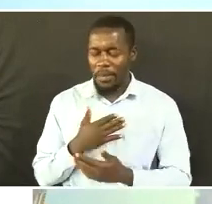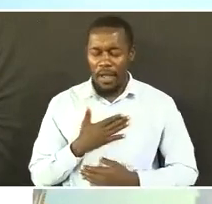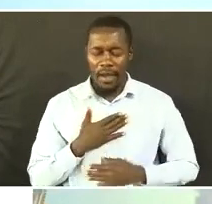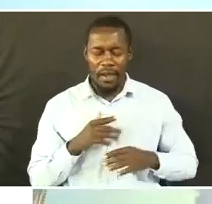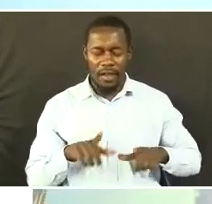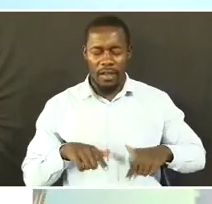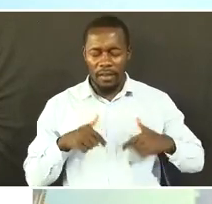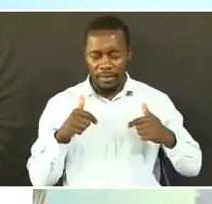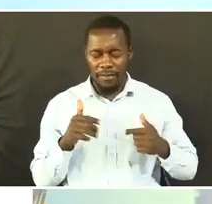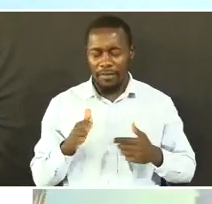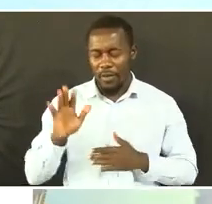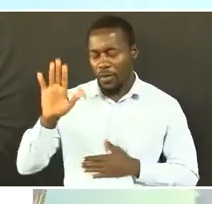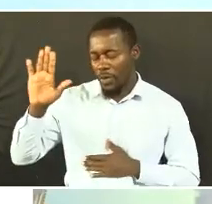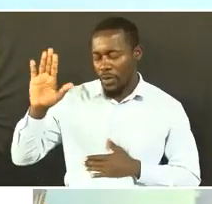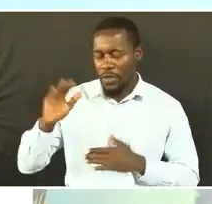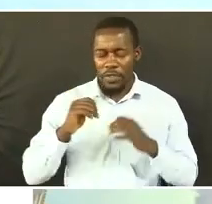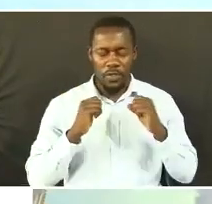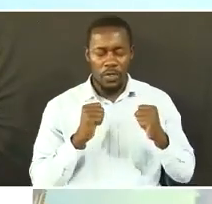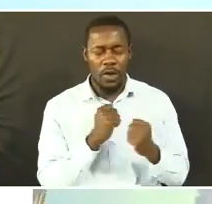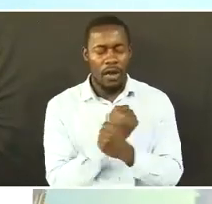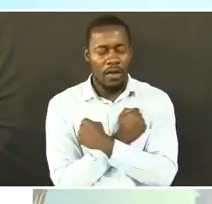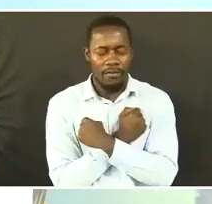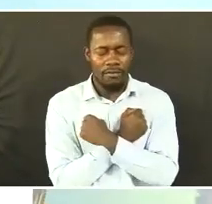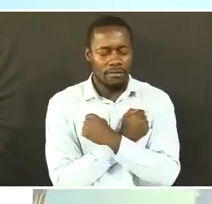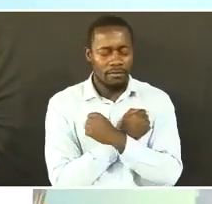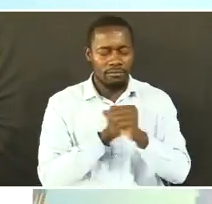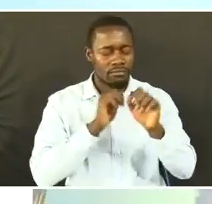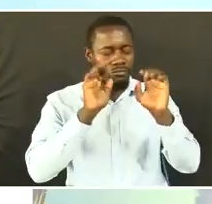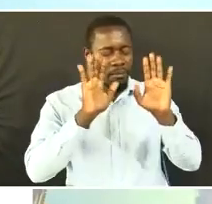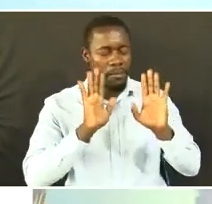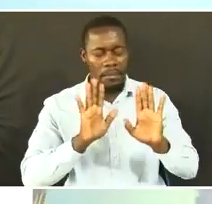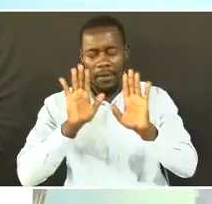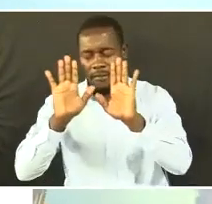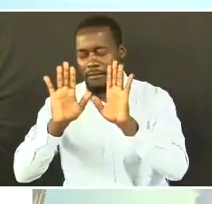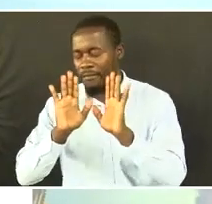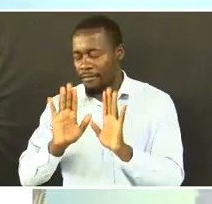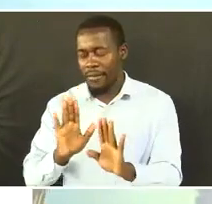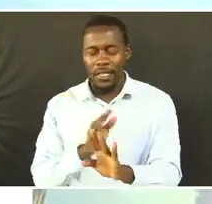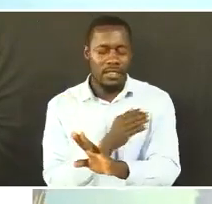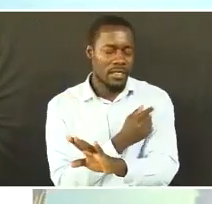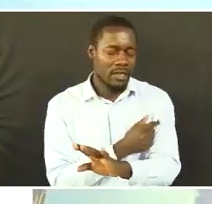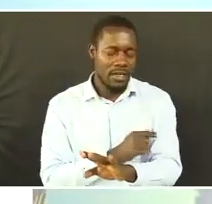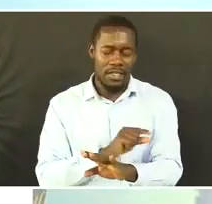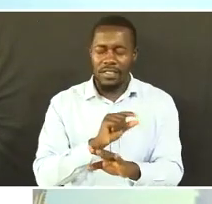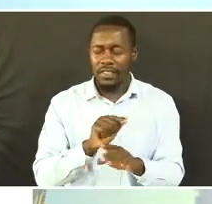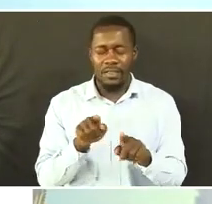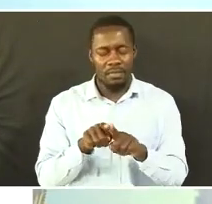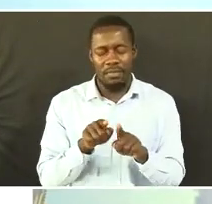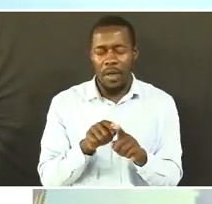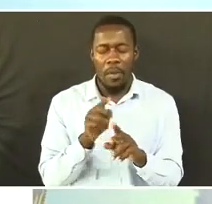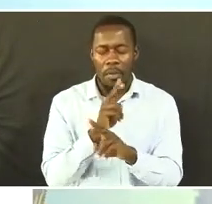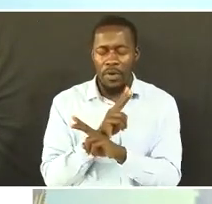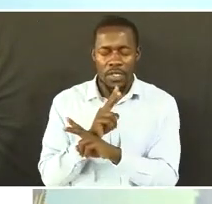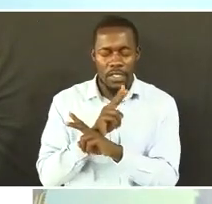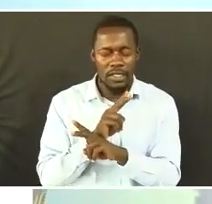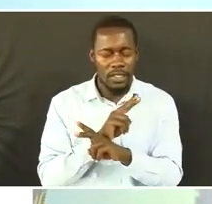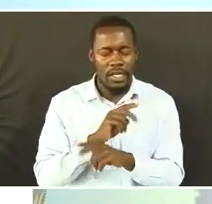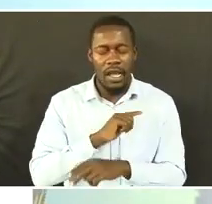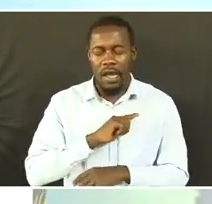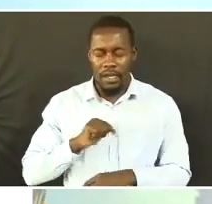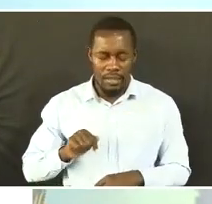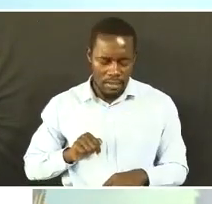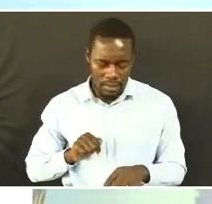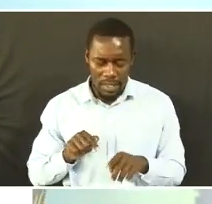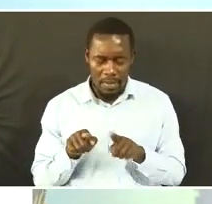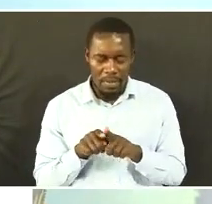wondrous love, that marvelous grace has preserved us, has protected us, has